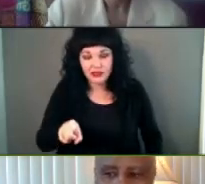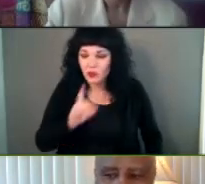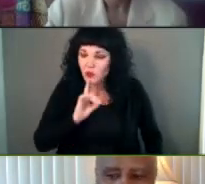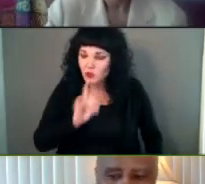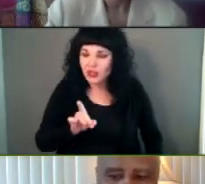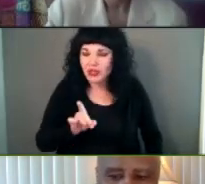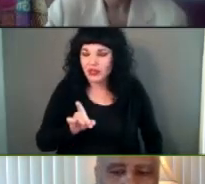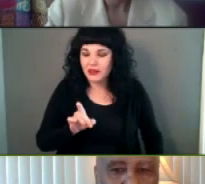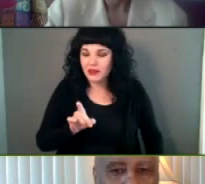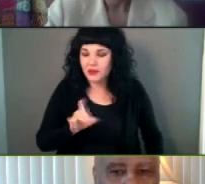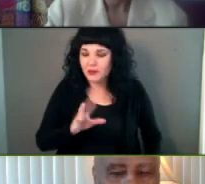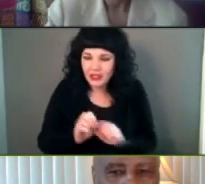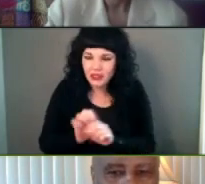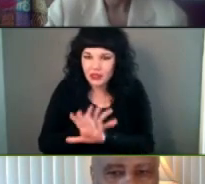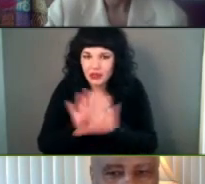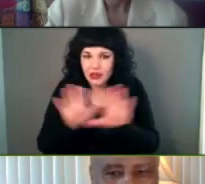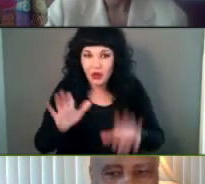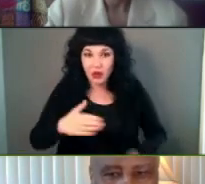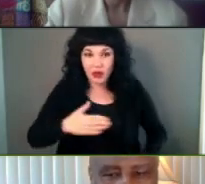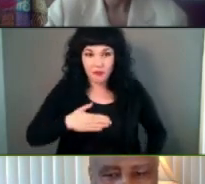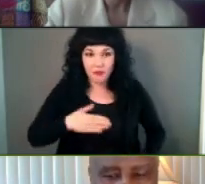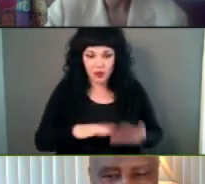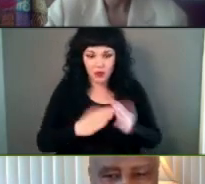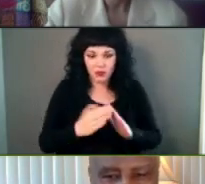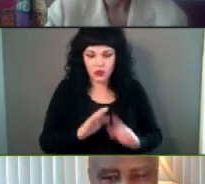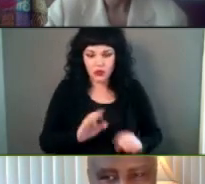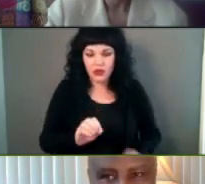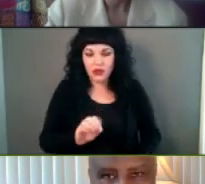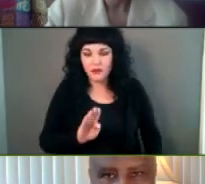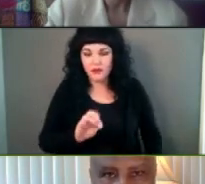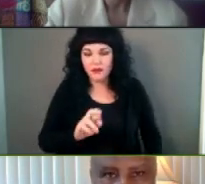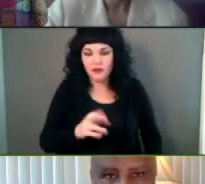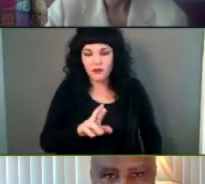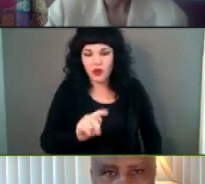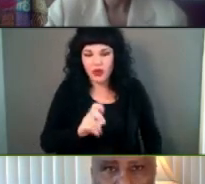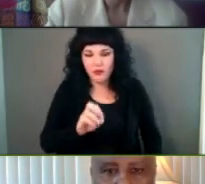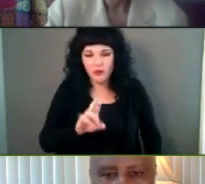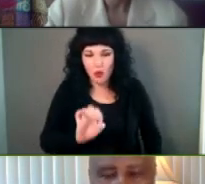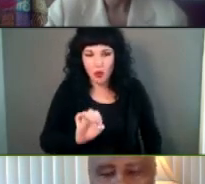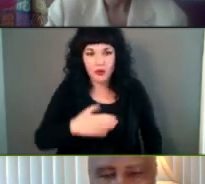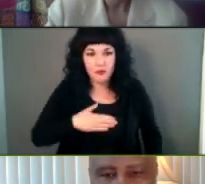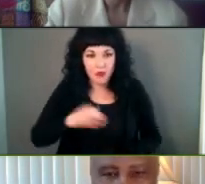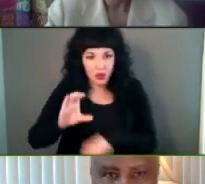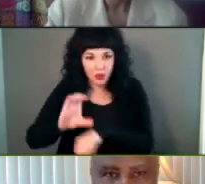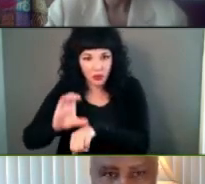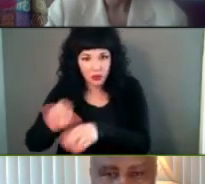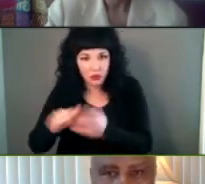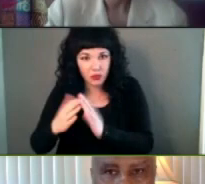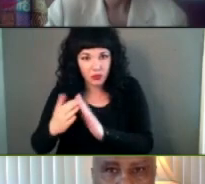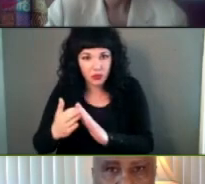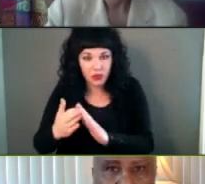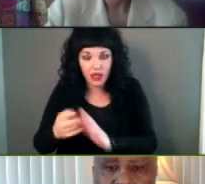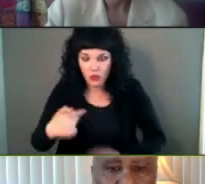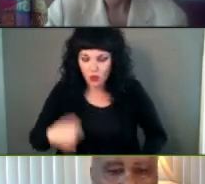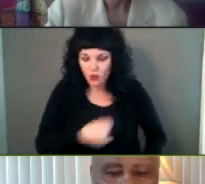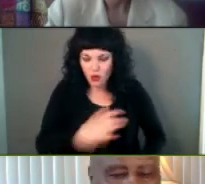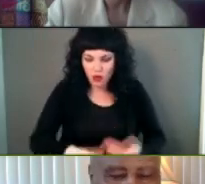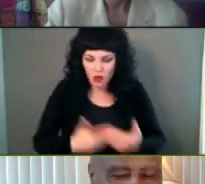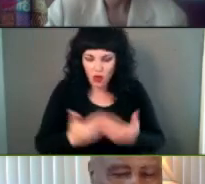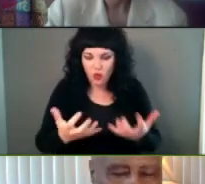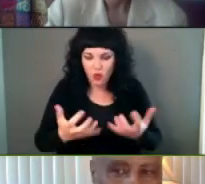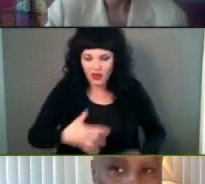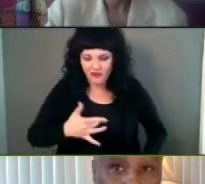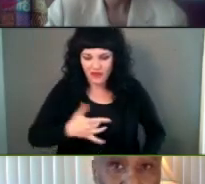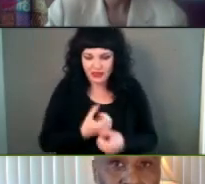the congregation I represent at Baber Memorial AME Church, want to feel safe. They don't